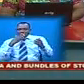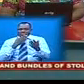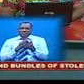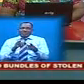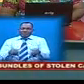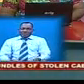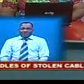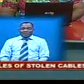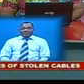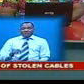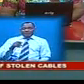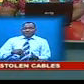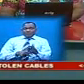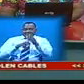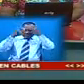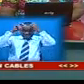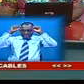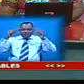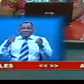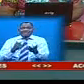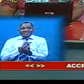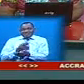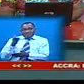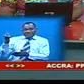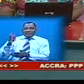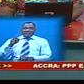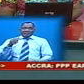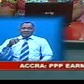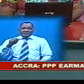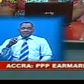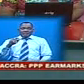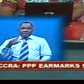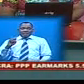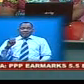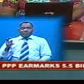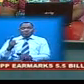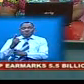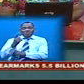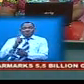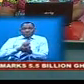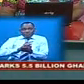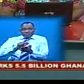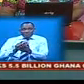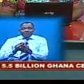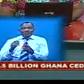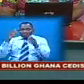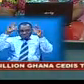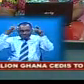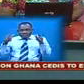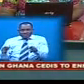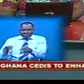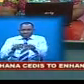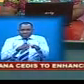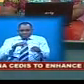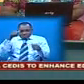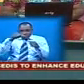gentleman. Mr. Emesa-Arthur was speaking in Tamale at the one-week Adua for Alhaji Aliu Mahama. Samnat Kevo